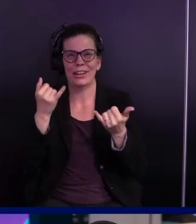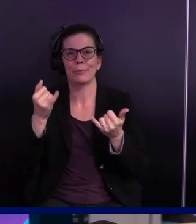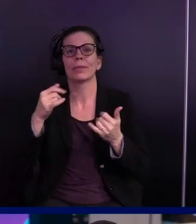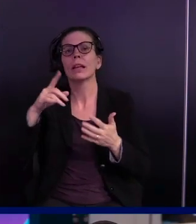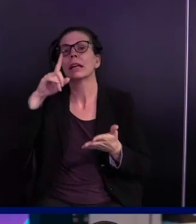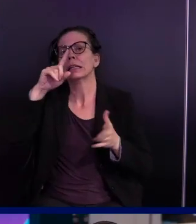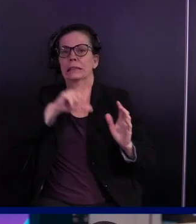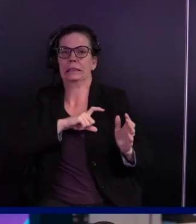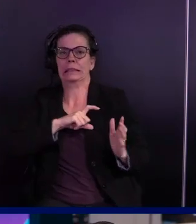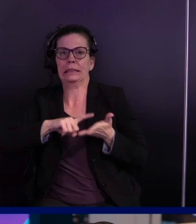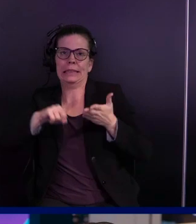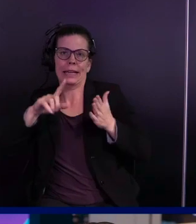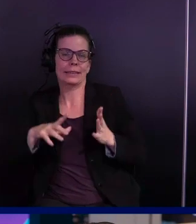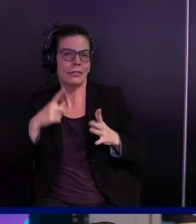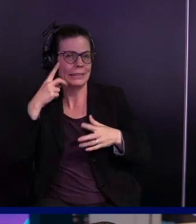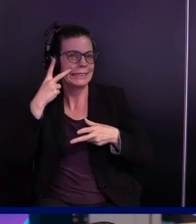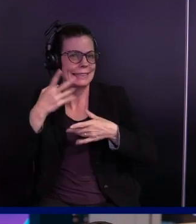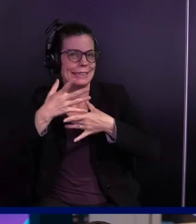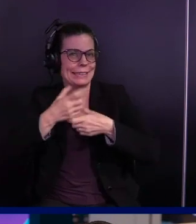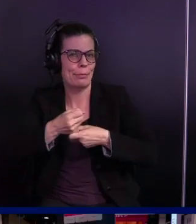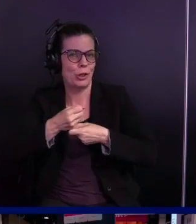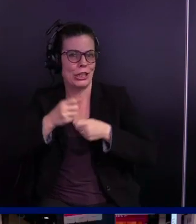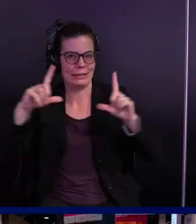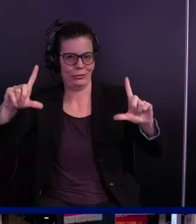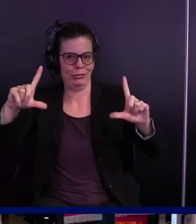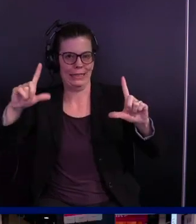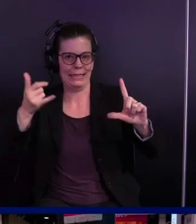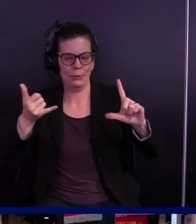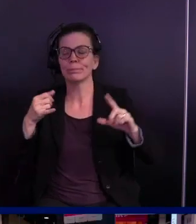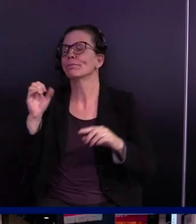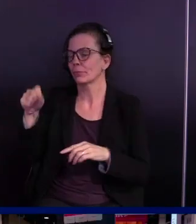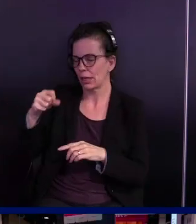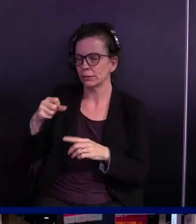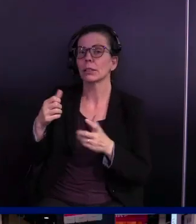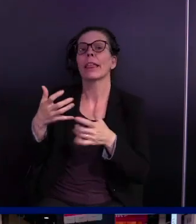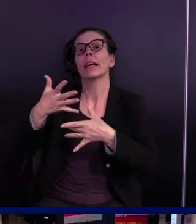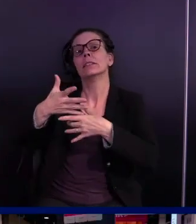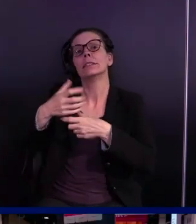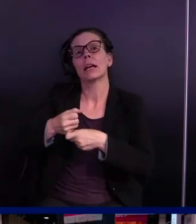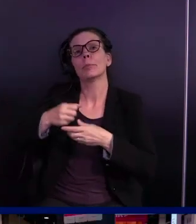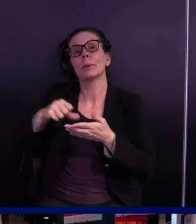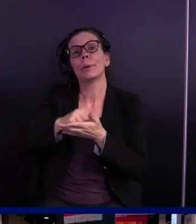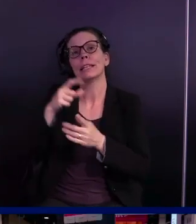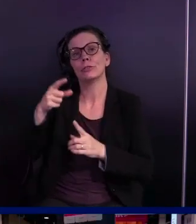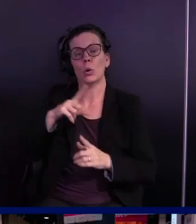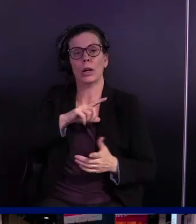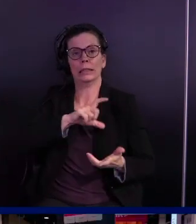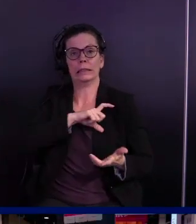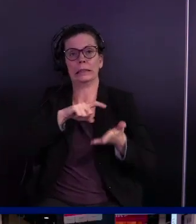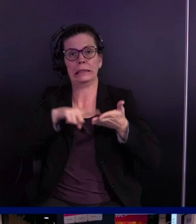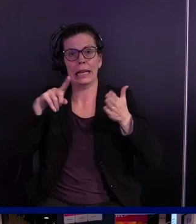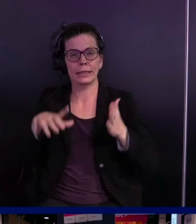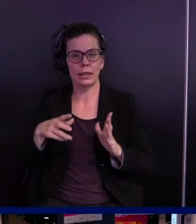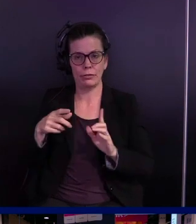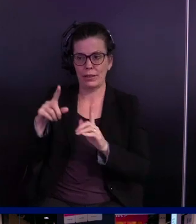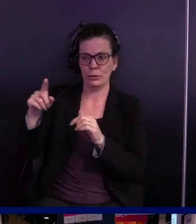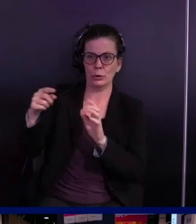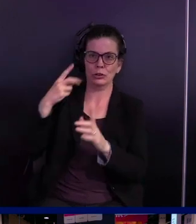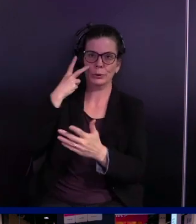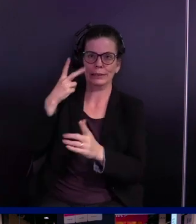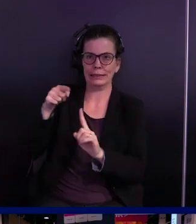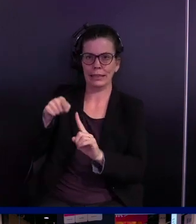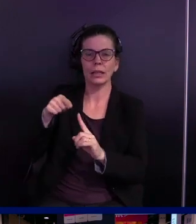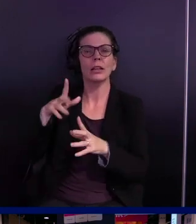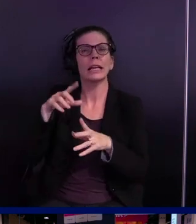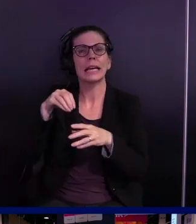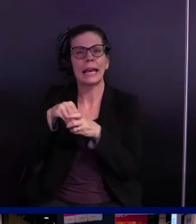Detective, and we're at the summary screen now. yeah. So we're in the summary page of Detective. This is what you first see when you get into our